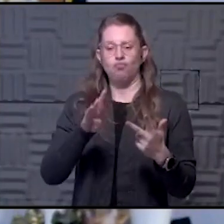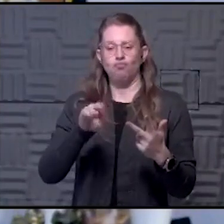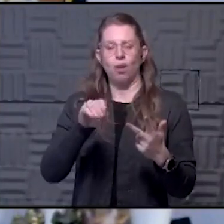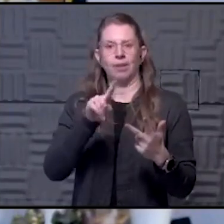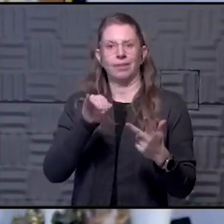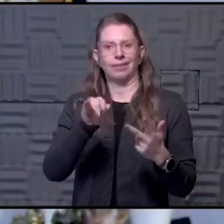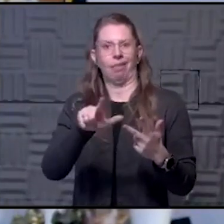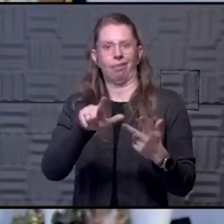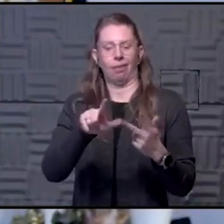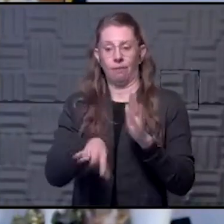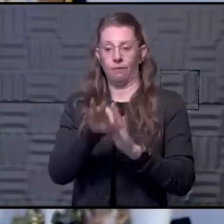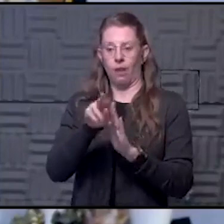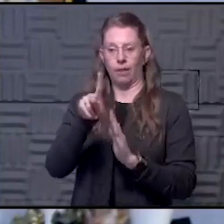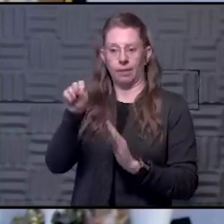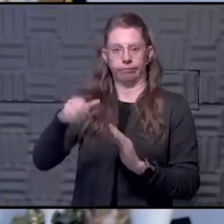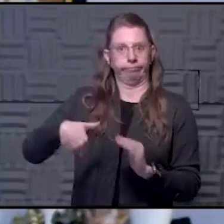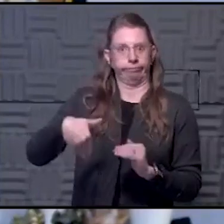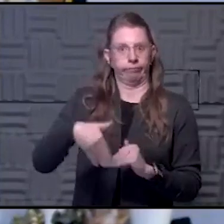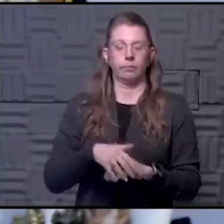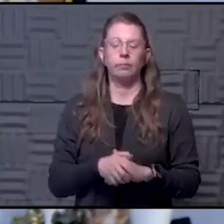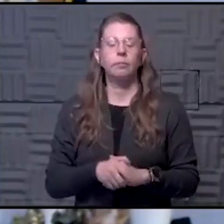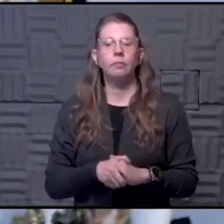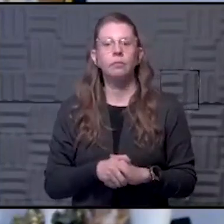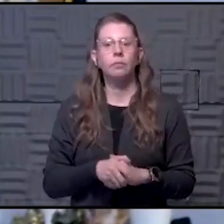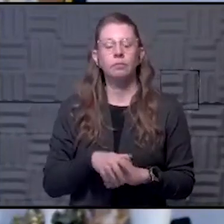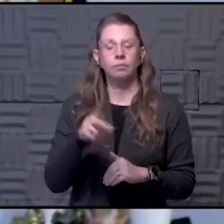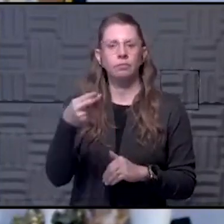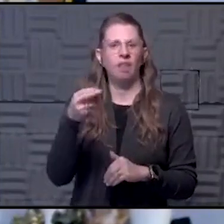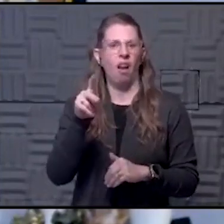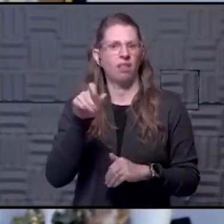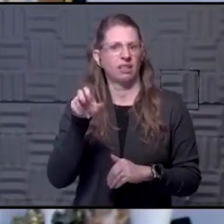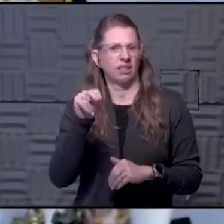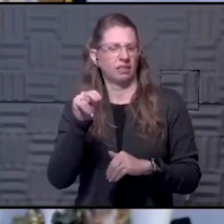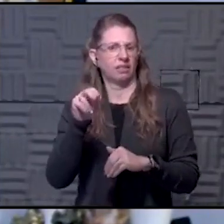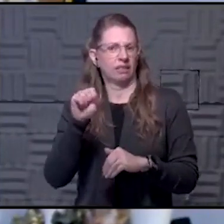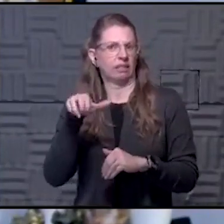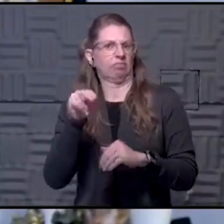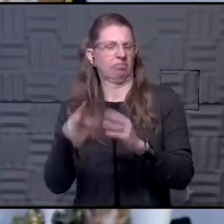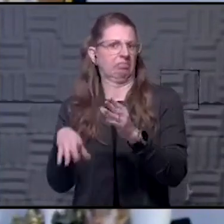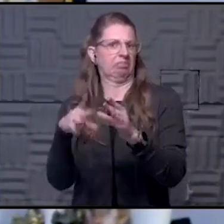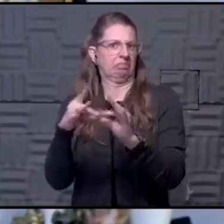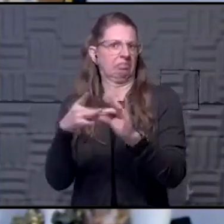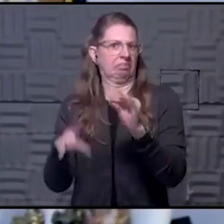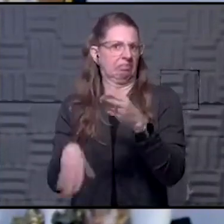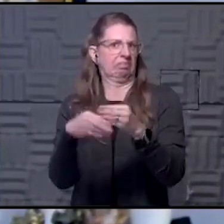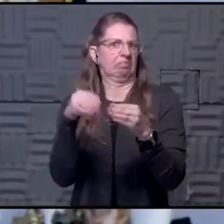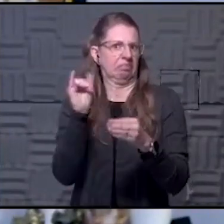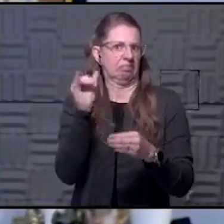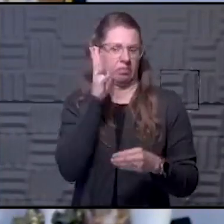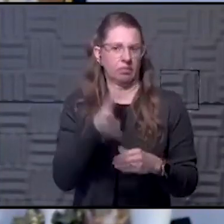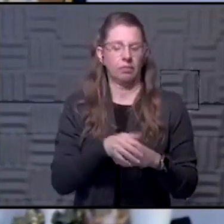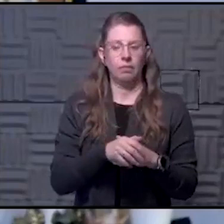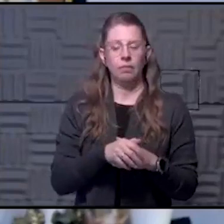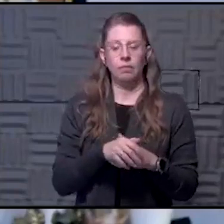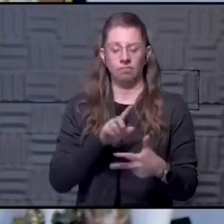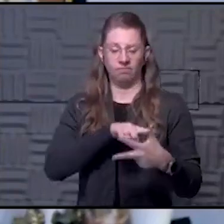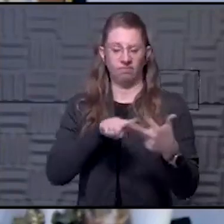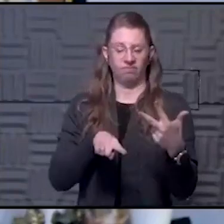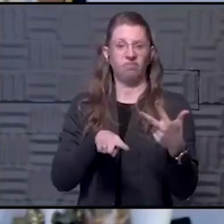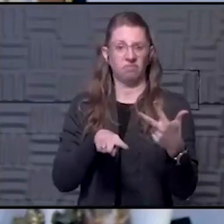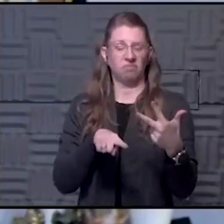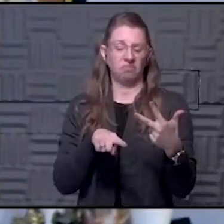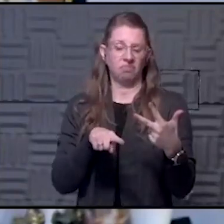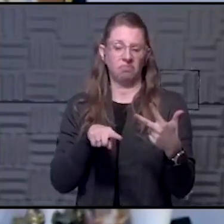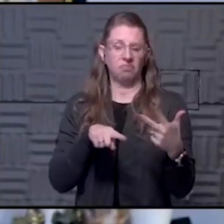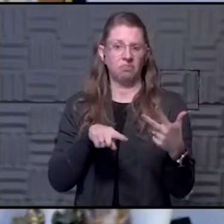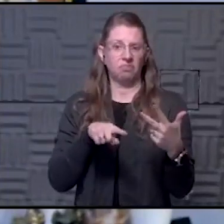found in Kansas yet. Now I have, and Dr. Hawkinson will probably comment on this as well, that these strains are around in our country. They